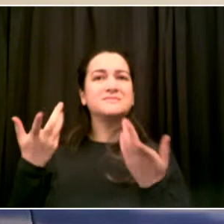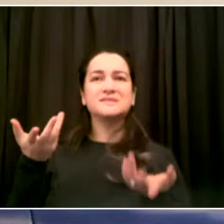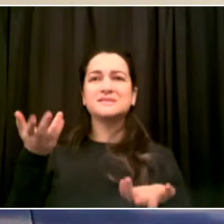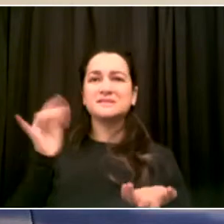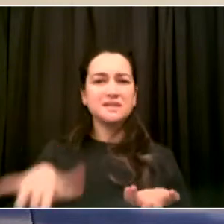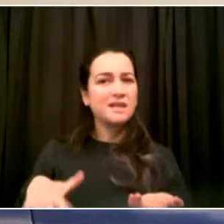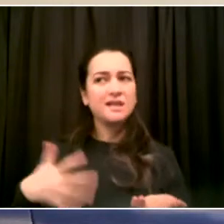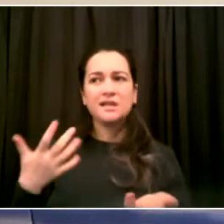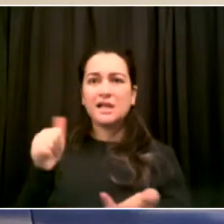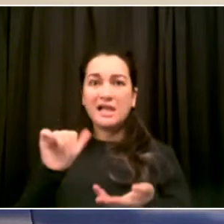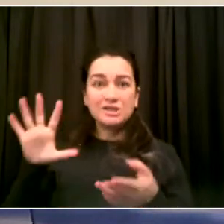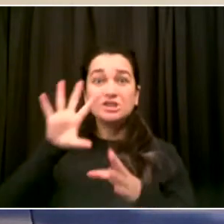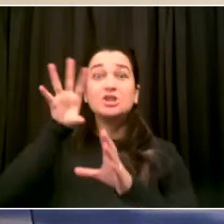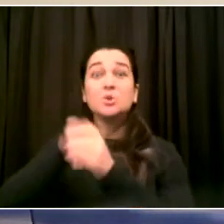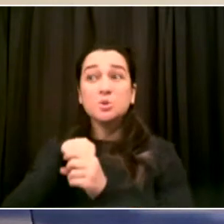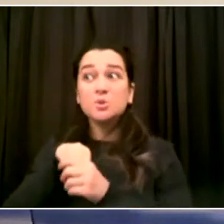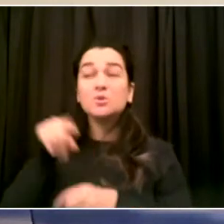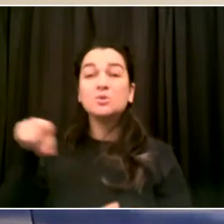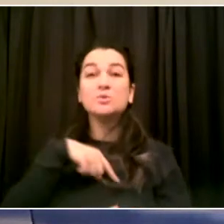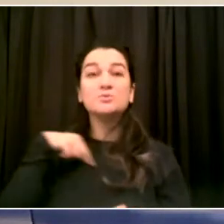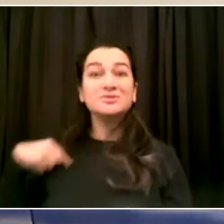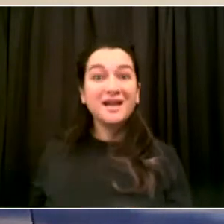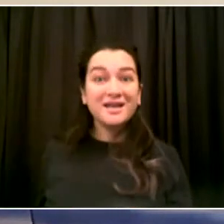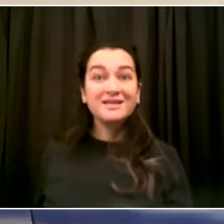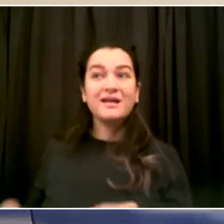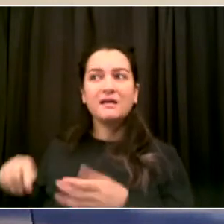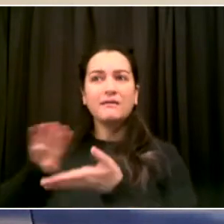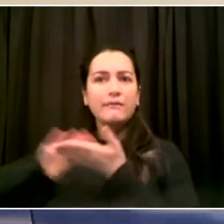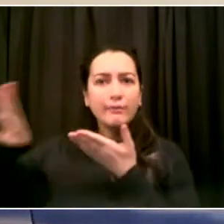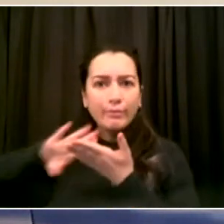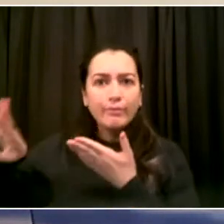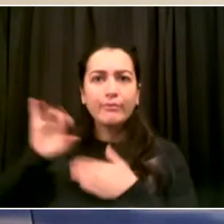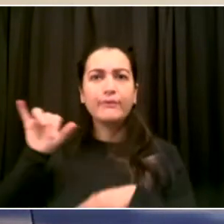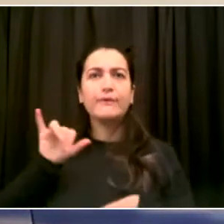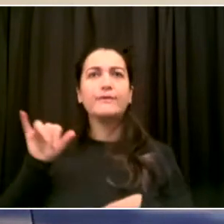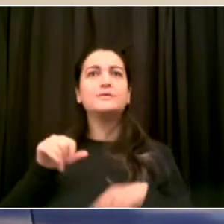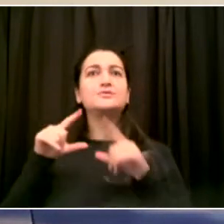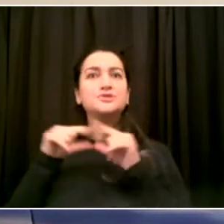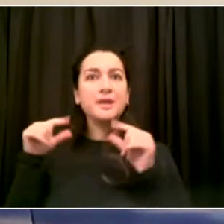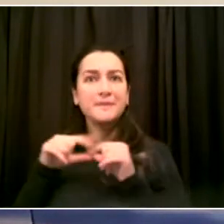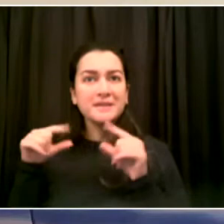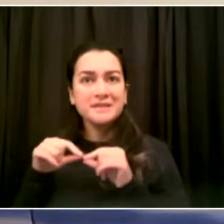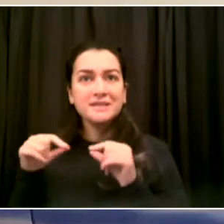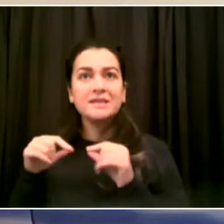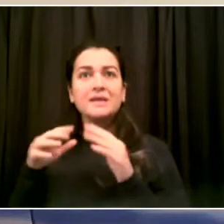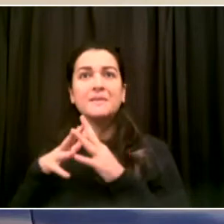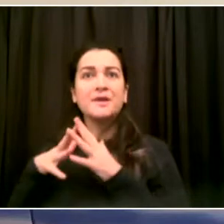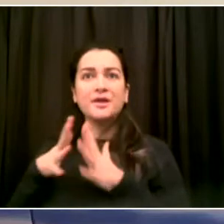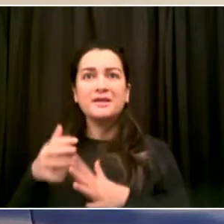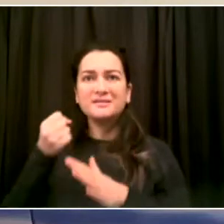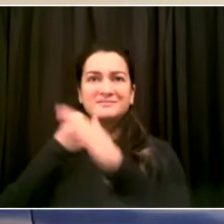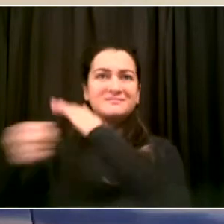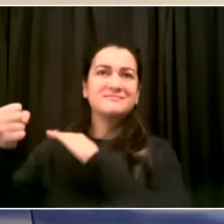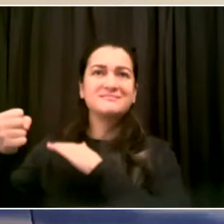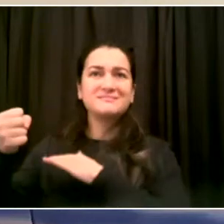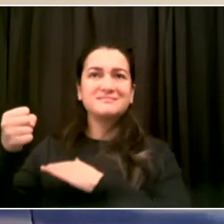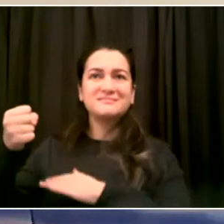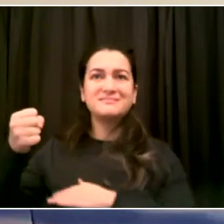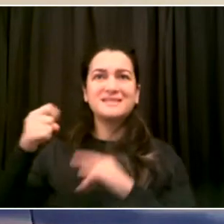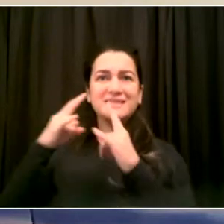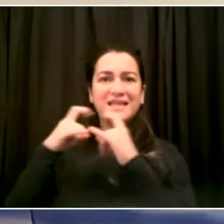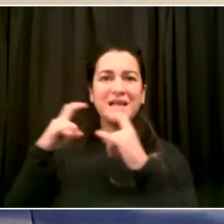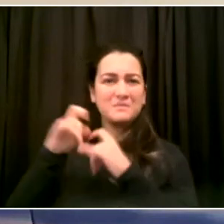Chin, hate crimes towards our South Asian community after 9/11, and to the most recent Muslim